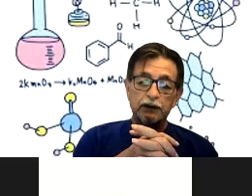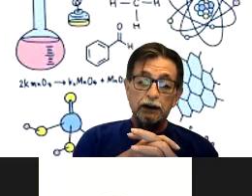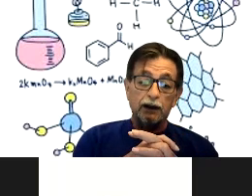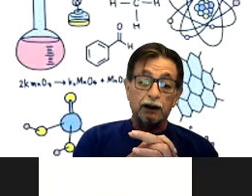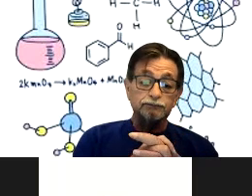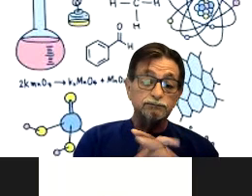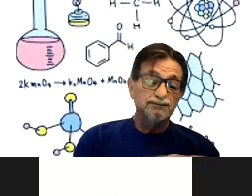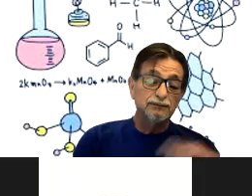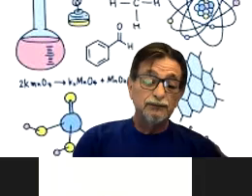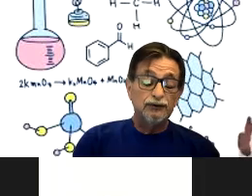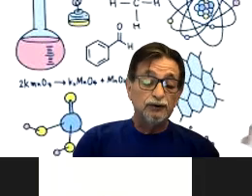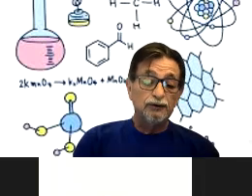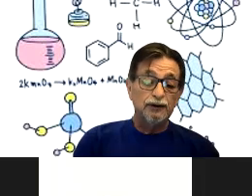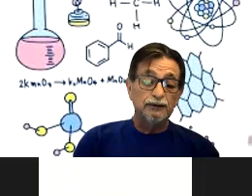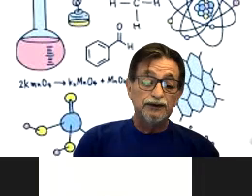foods.